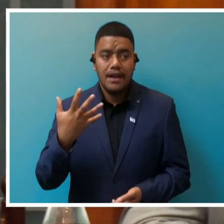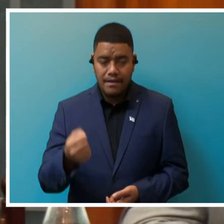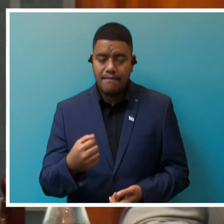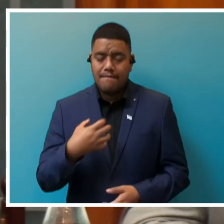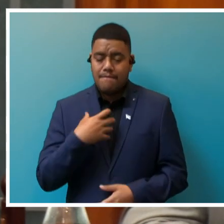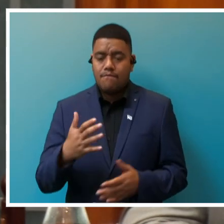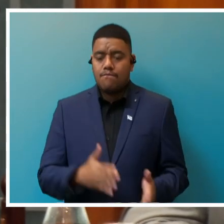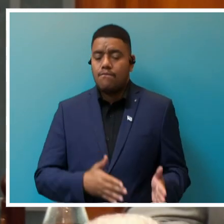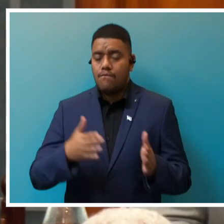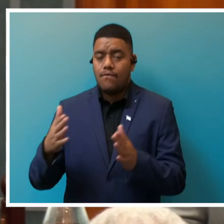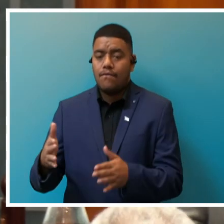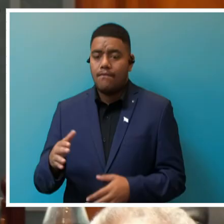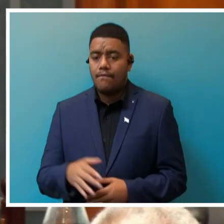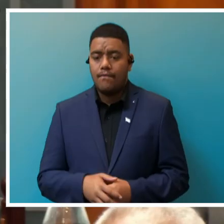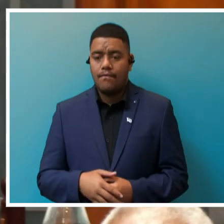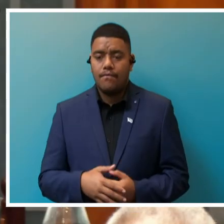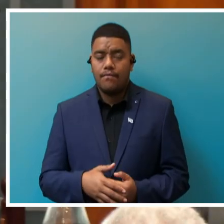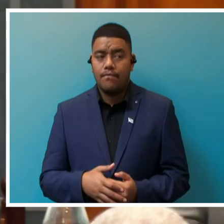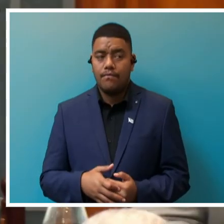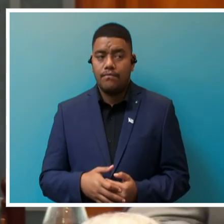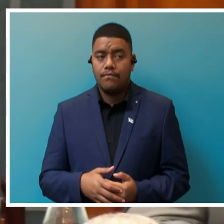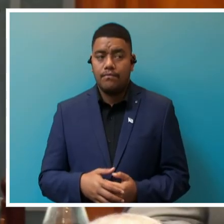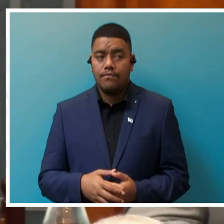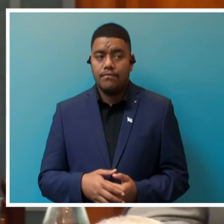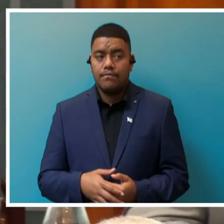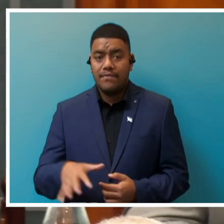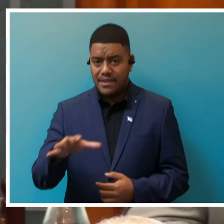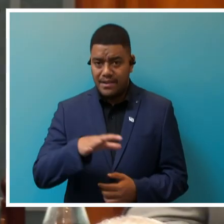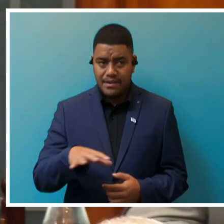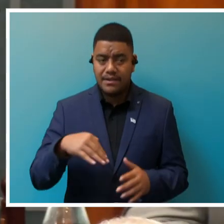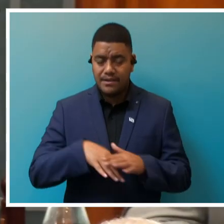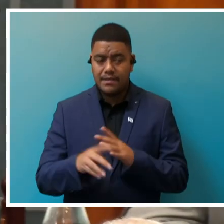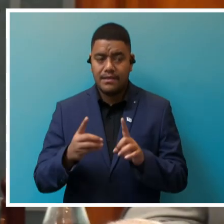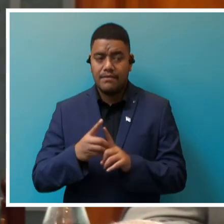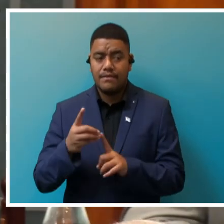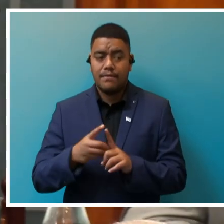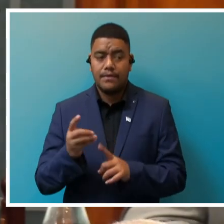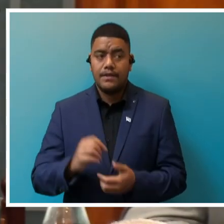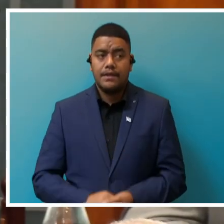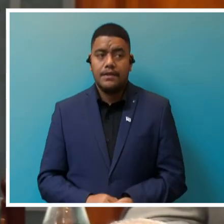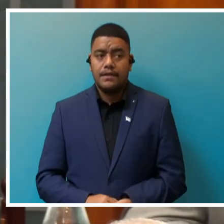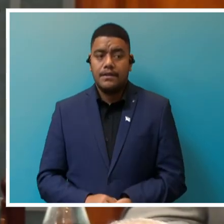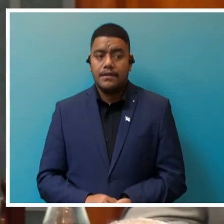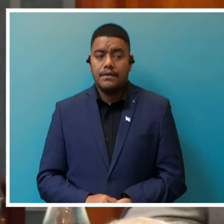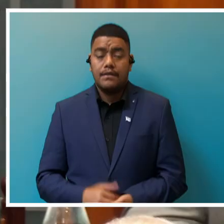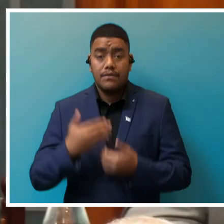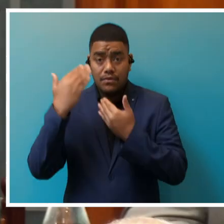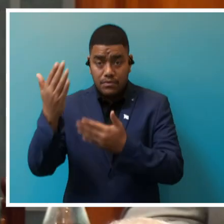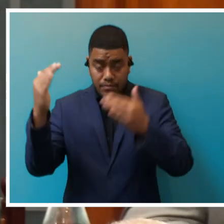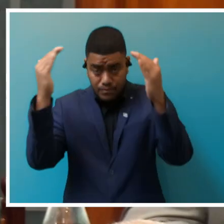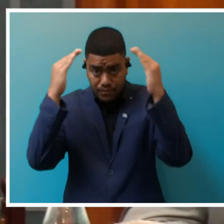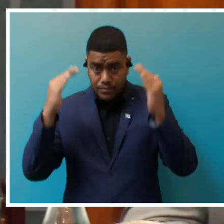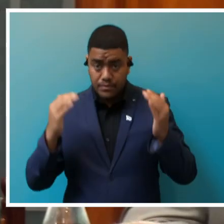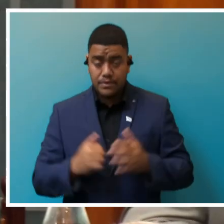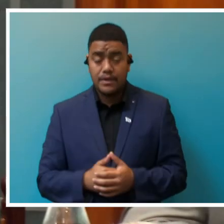moved to poor, fertile areas in the mountains. Honorable Speaker, sir, in line with